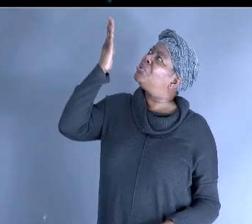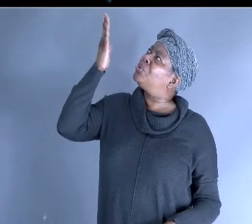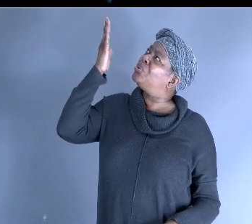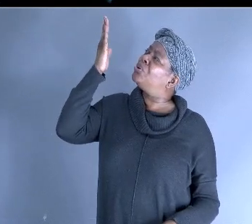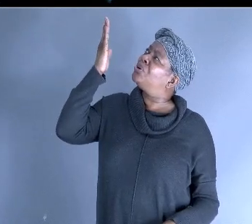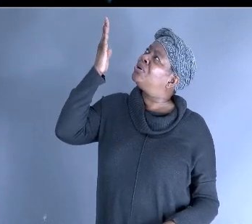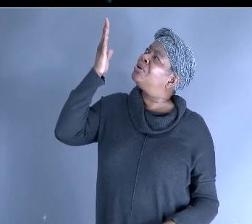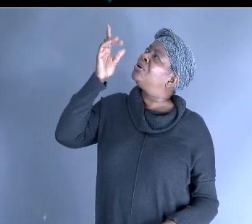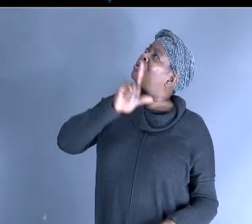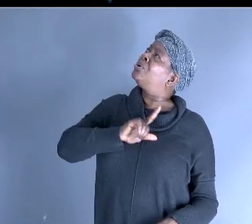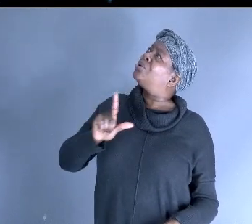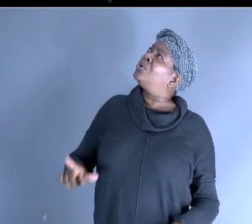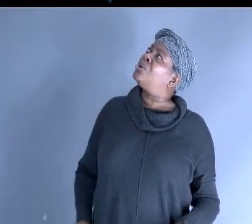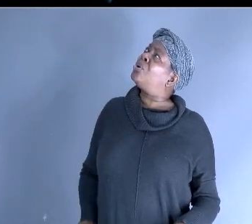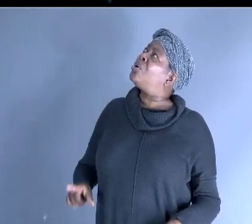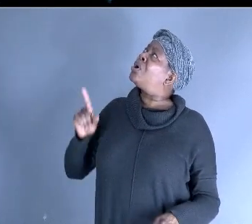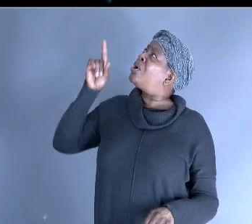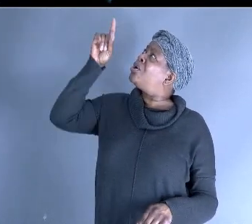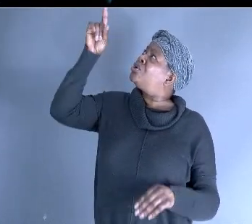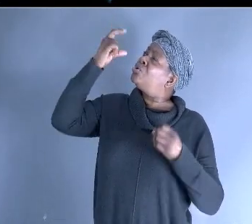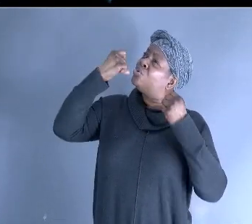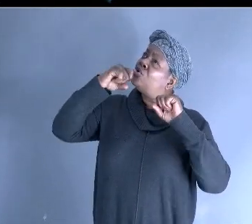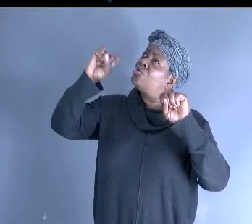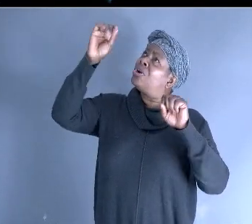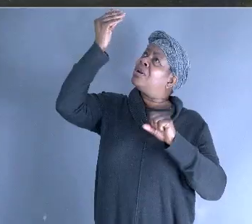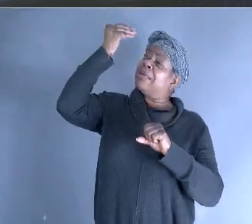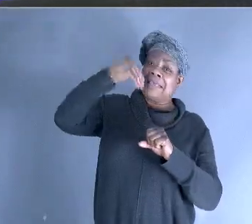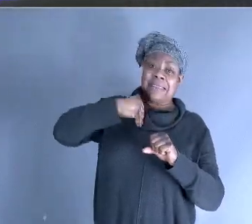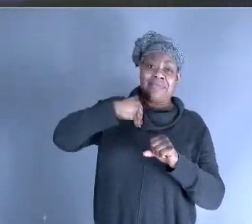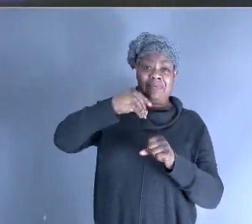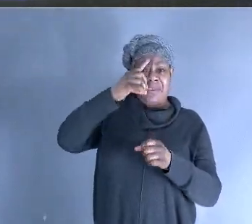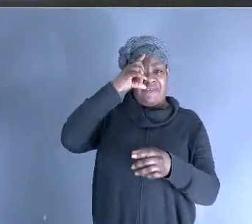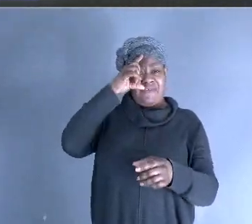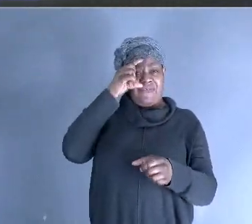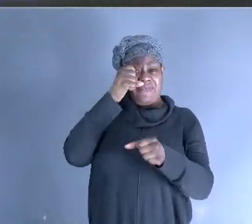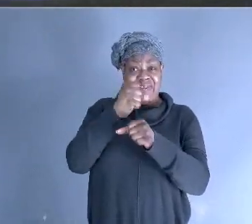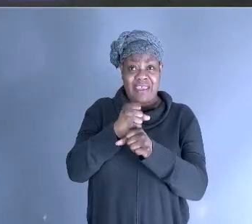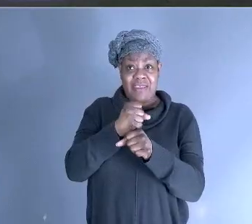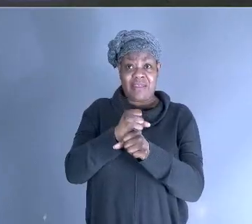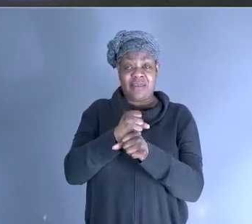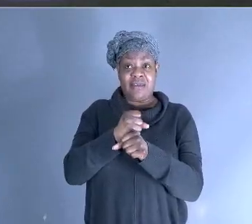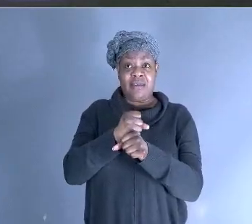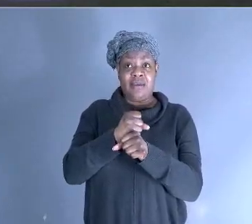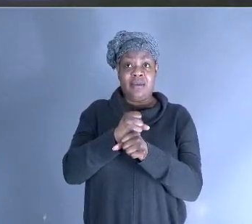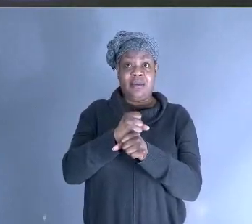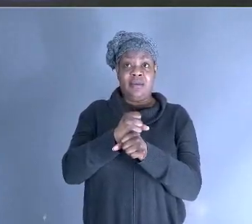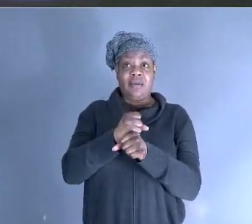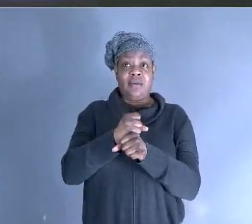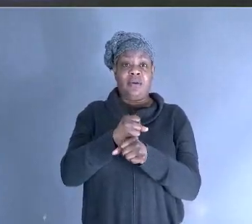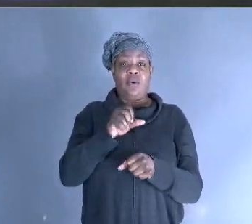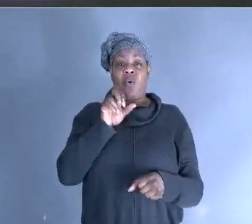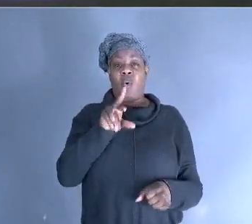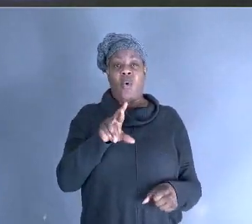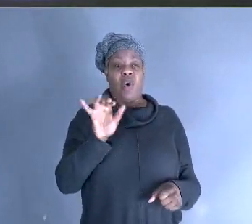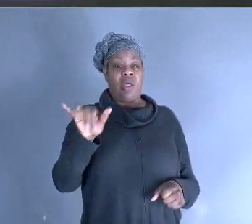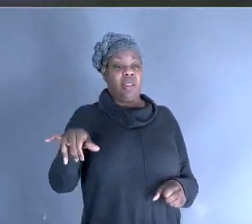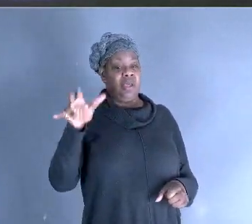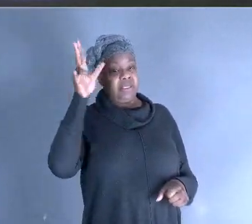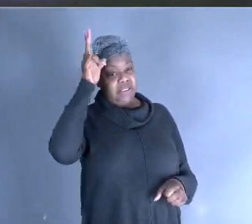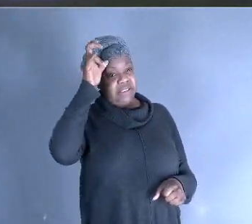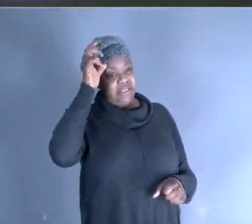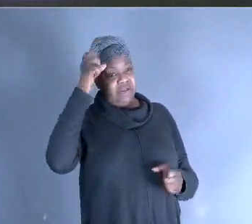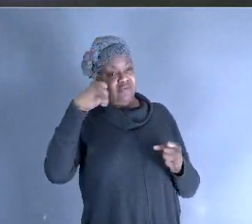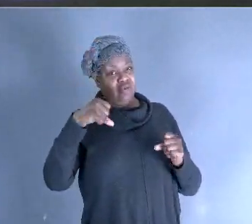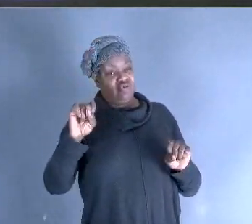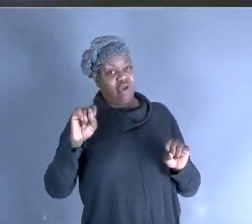trying to rise faith in me or is this only trying to create